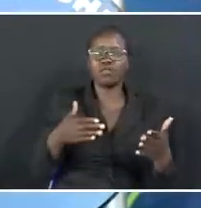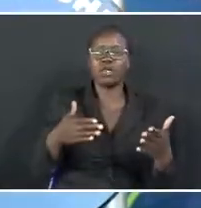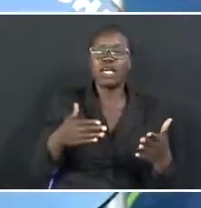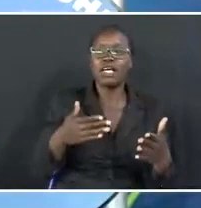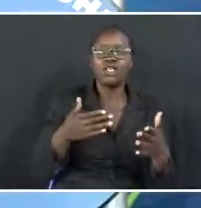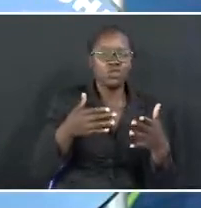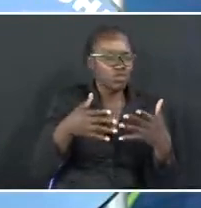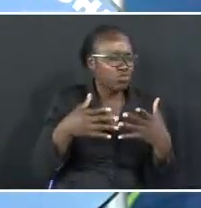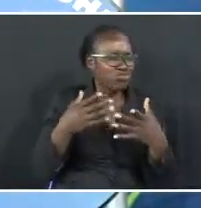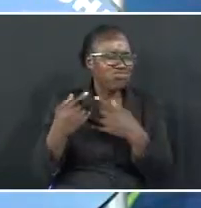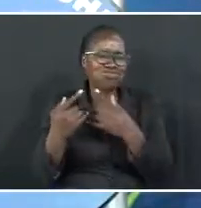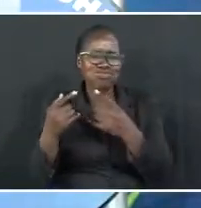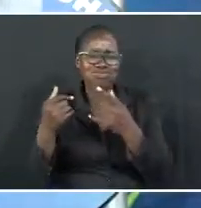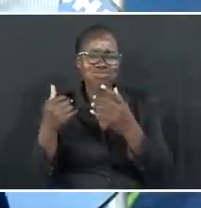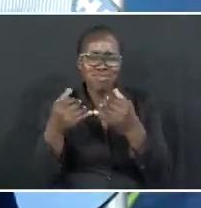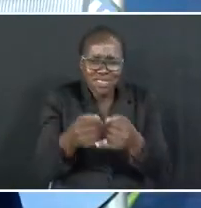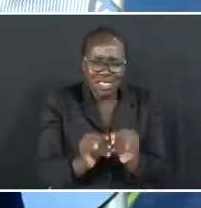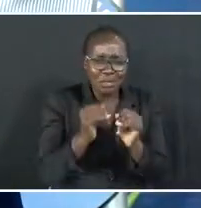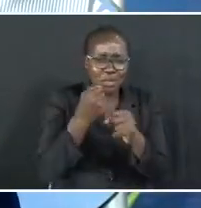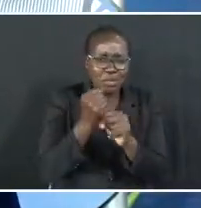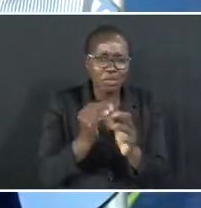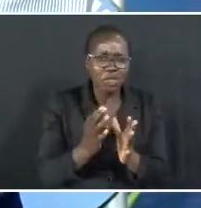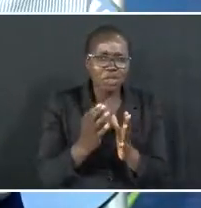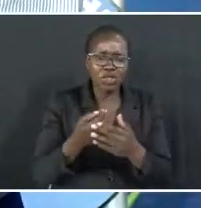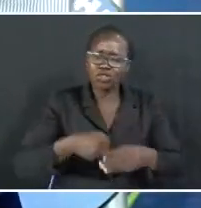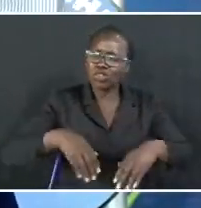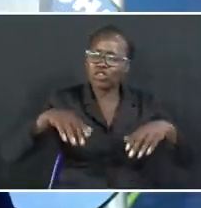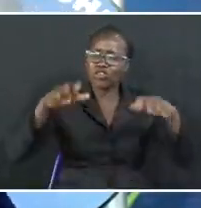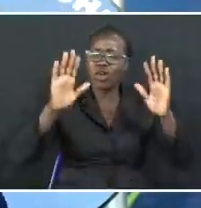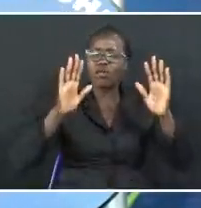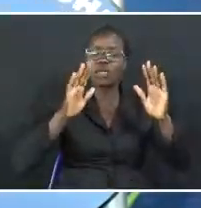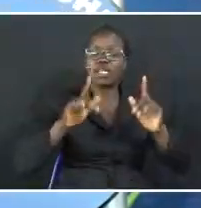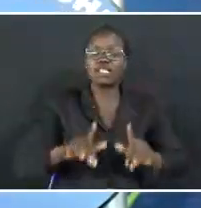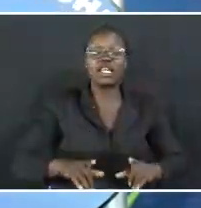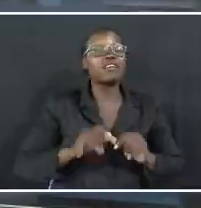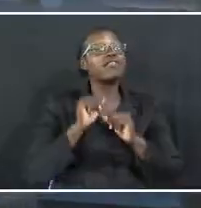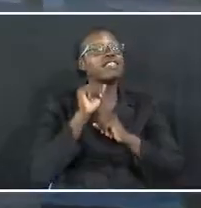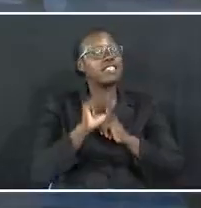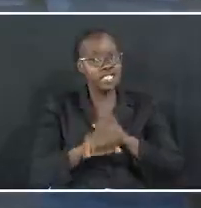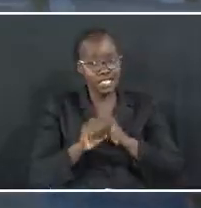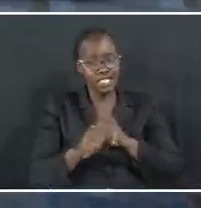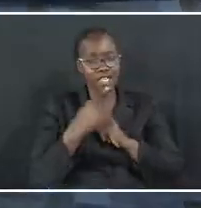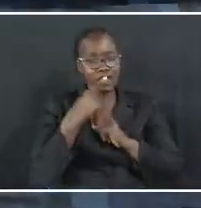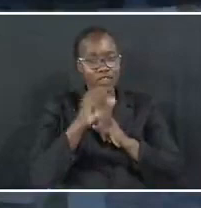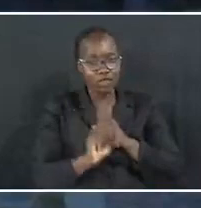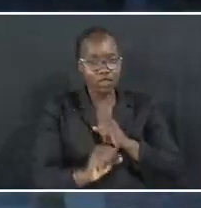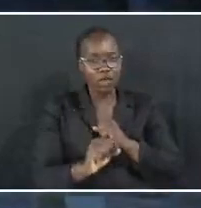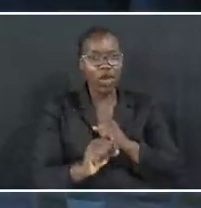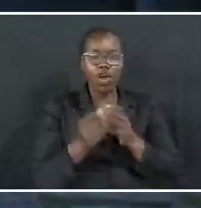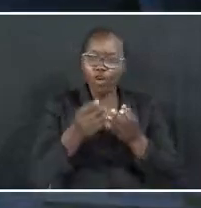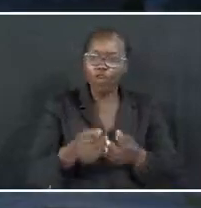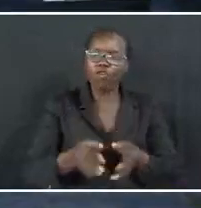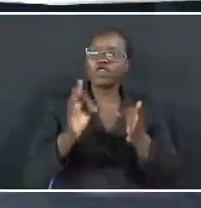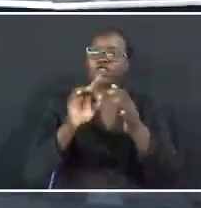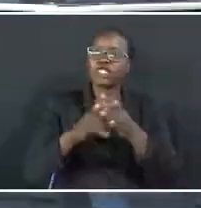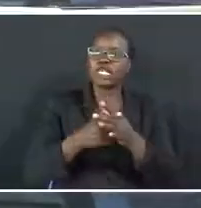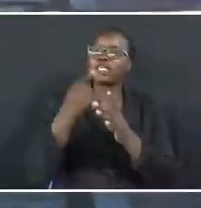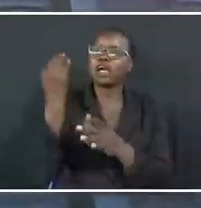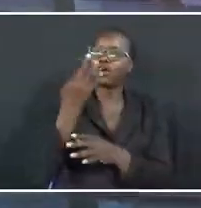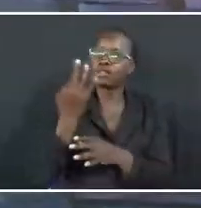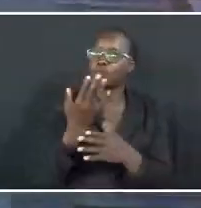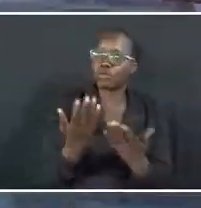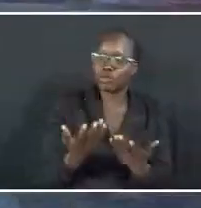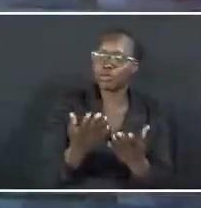tend to go through trials that make you want to give up in life. Yes. So I will officially start my